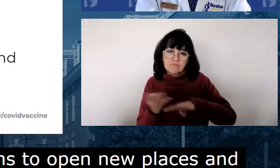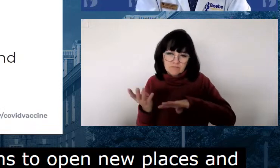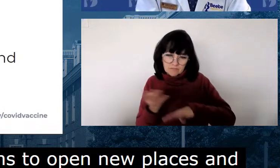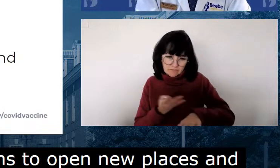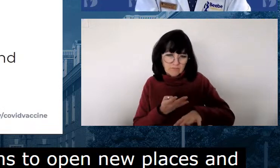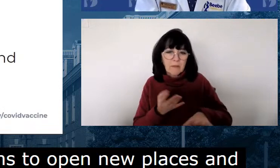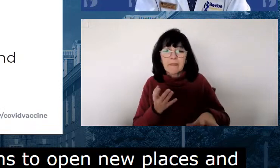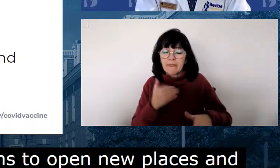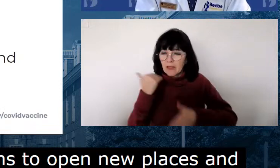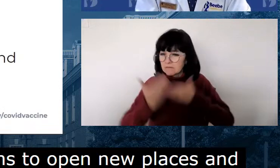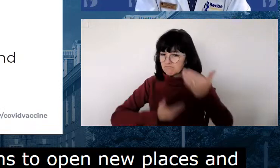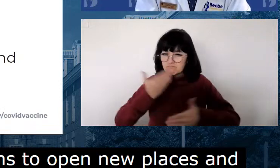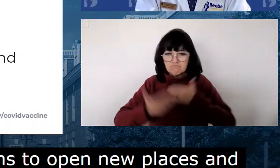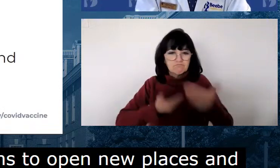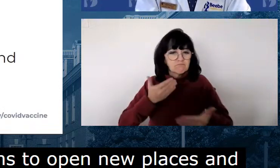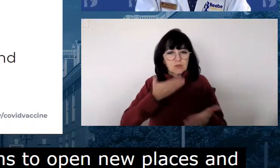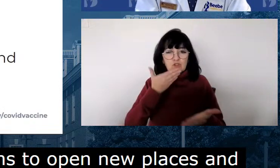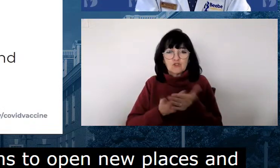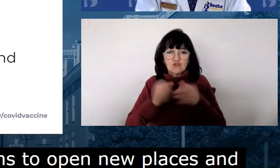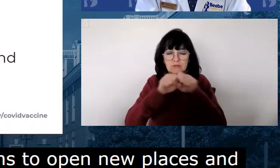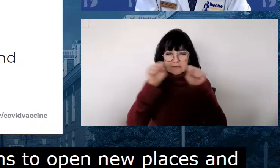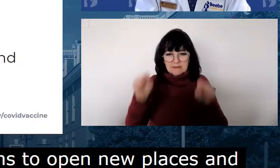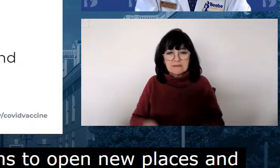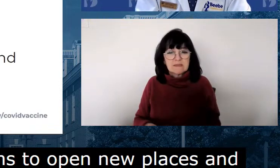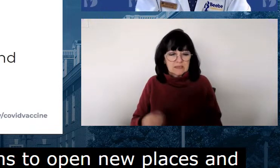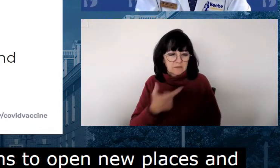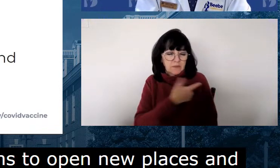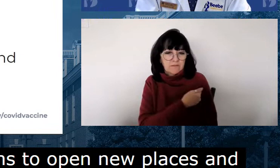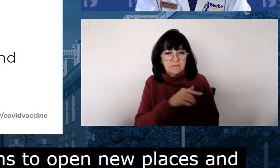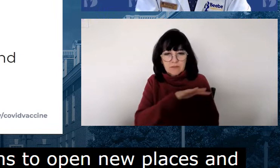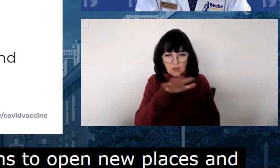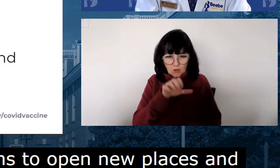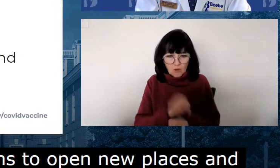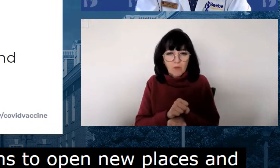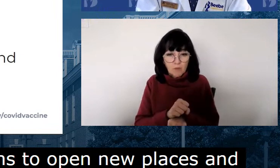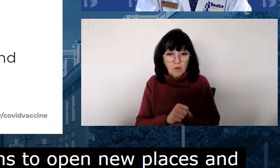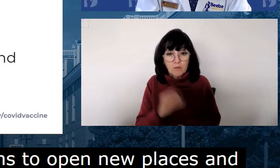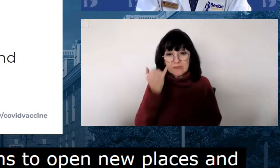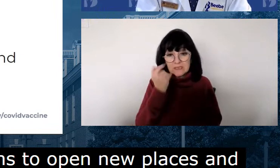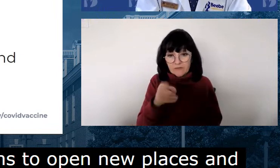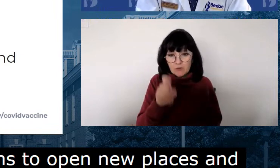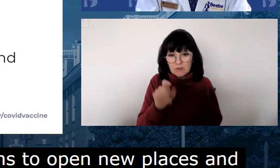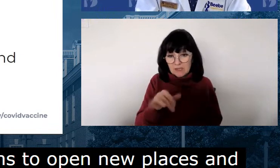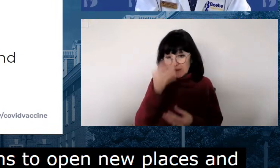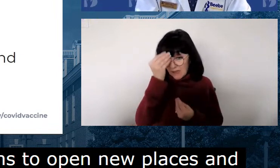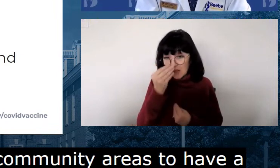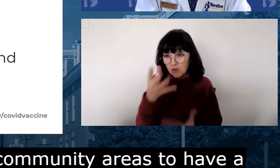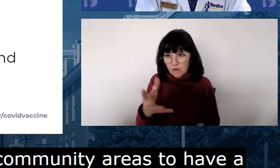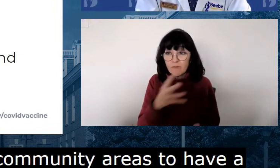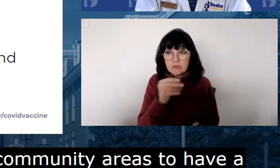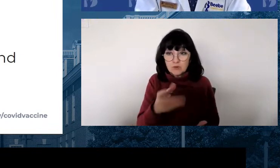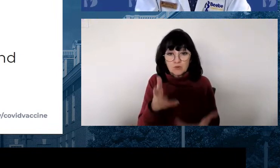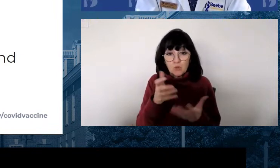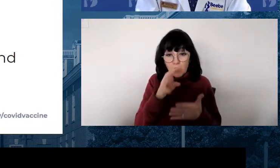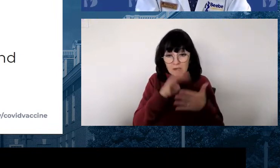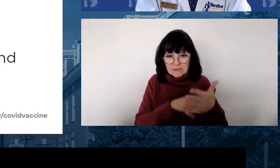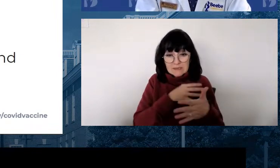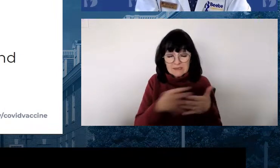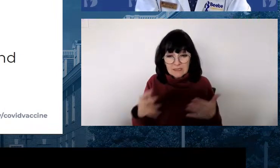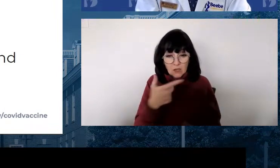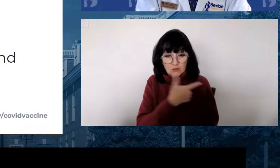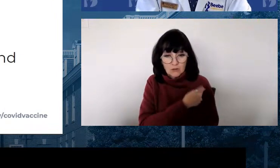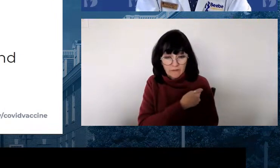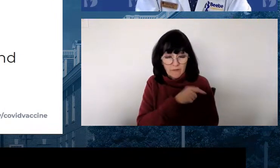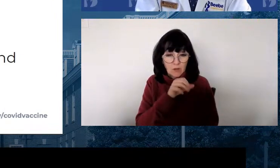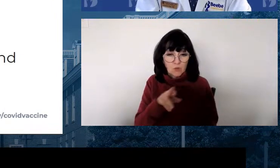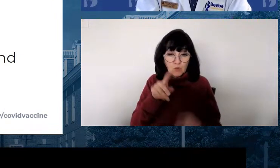go online, go to bbhealthcare.org to get that information and to actually schedule a vaccine or testing